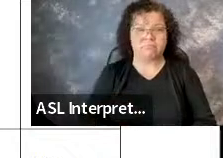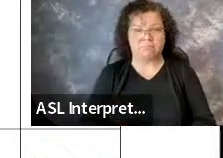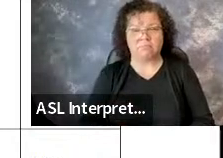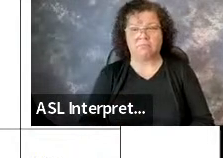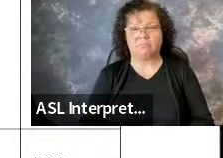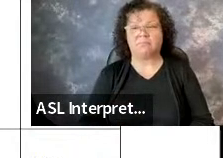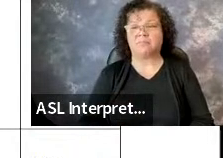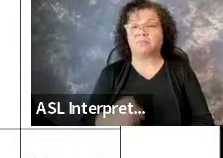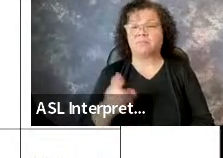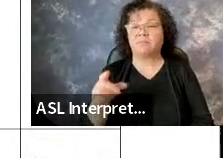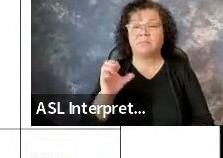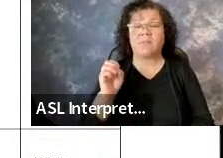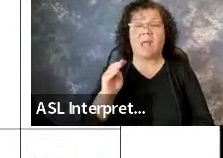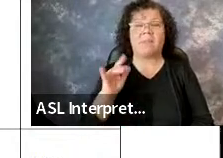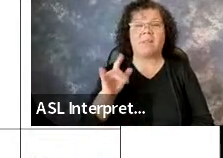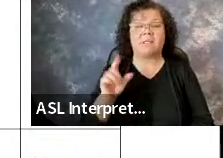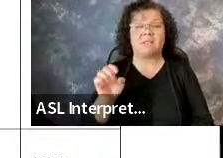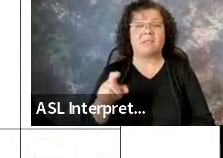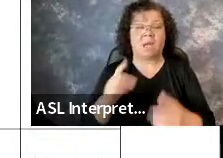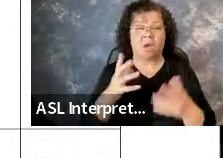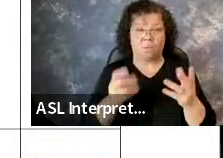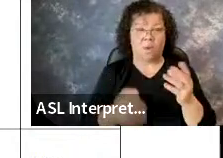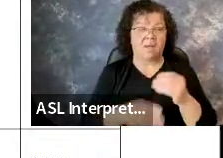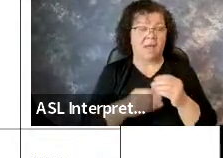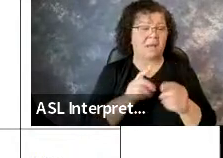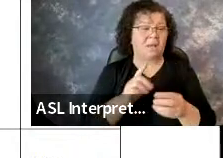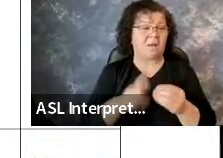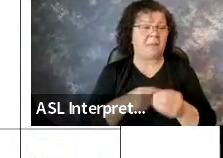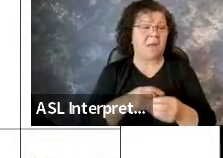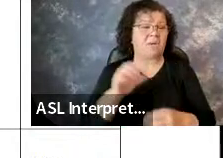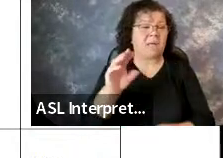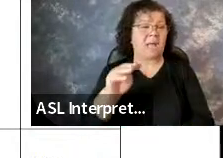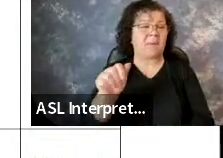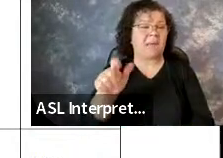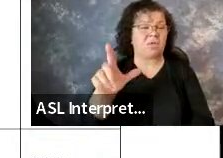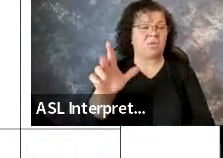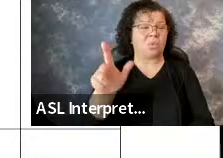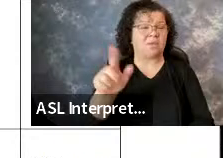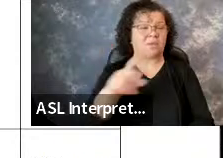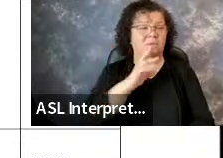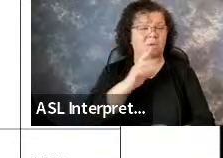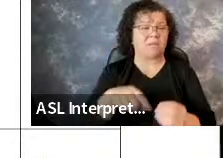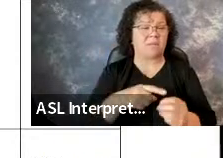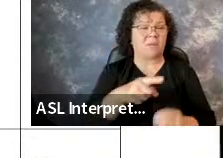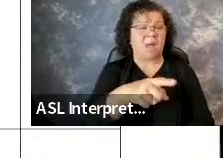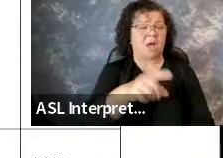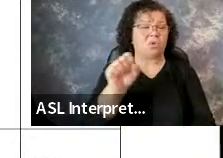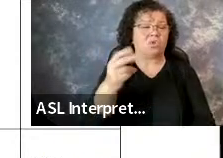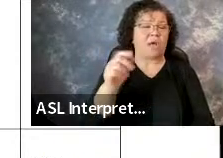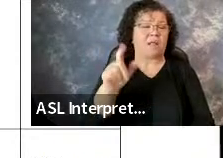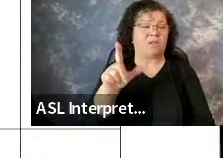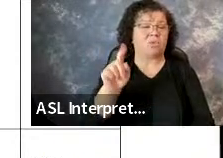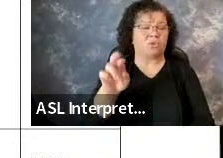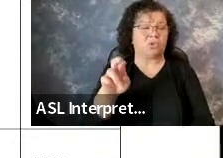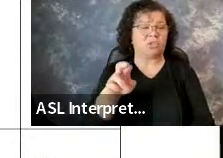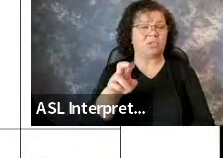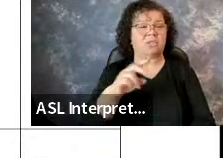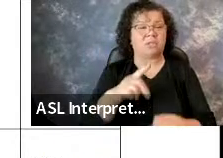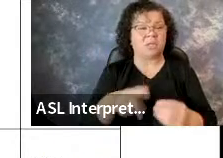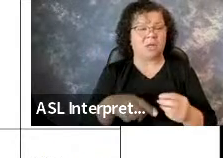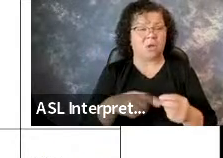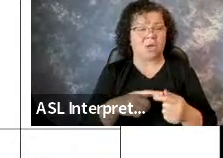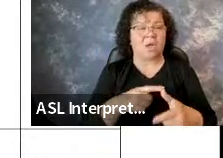And I just want to note on that one, on MA 23 does speak a bit to that one as far as the needs around